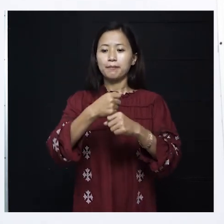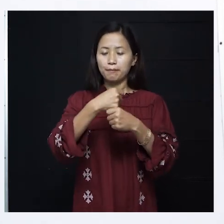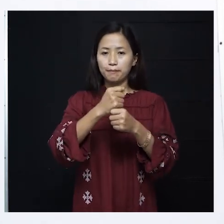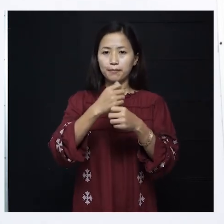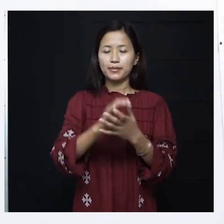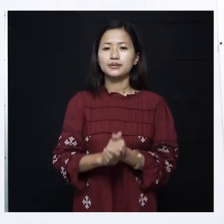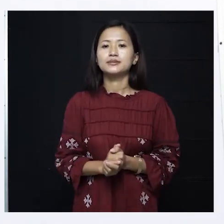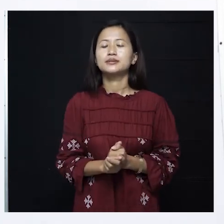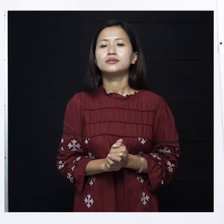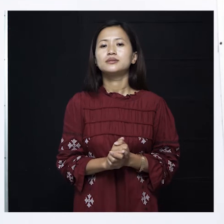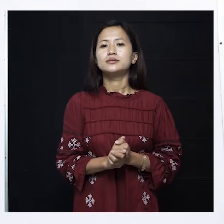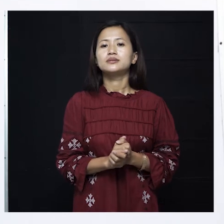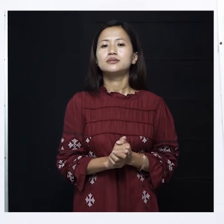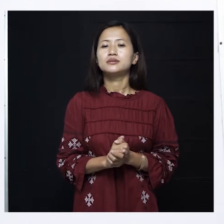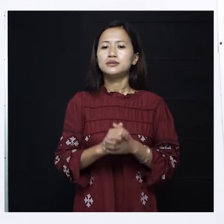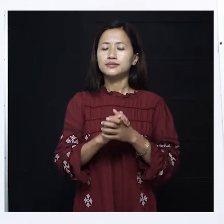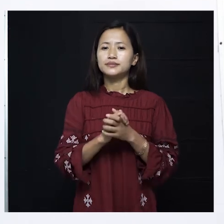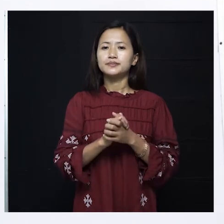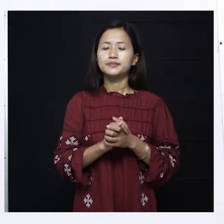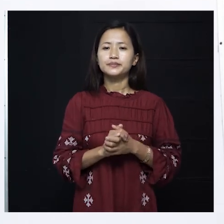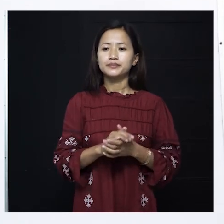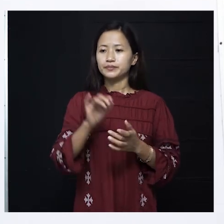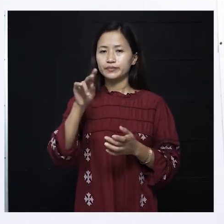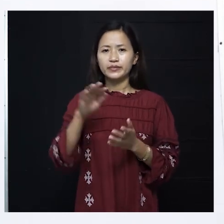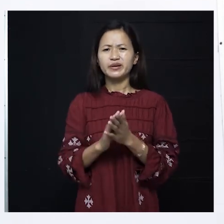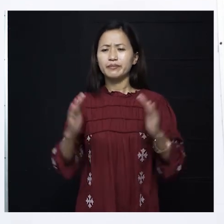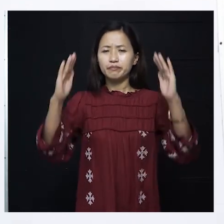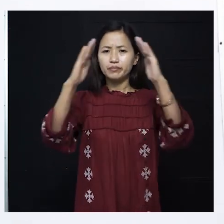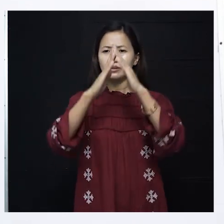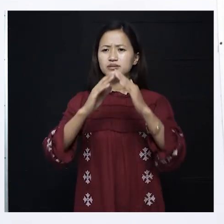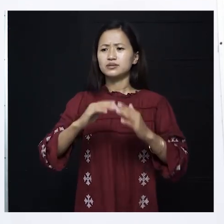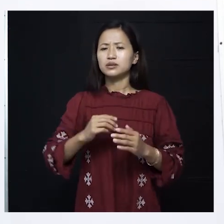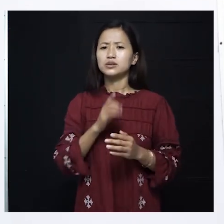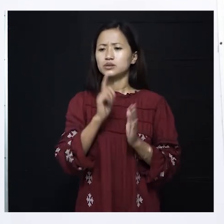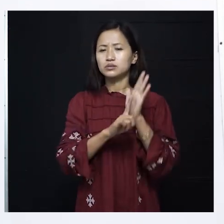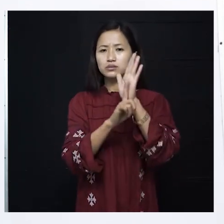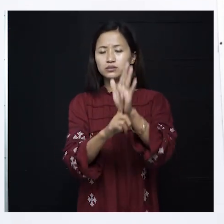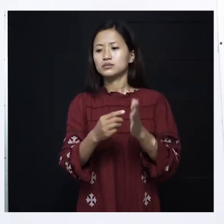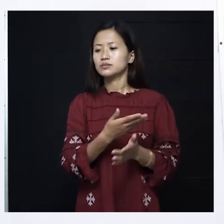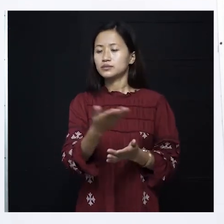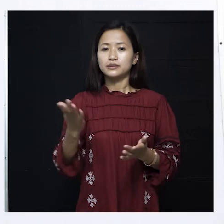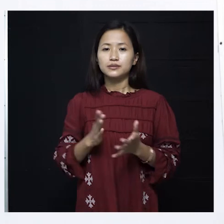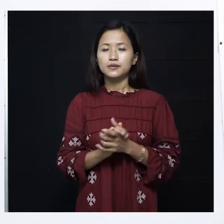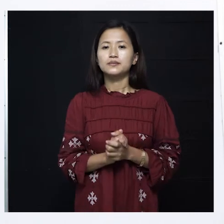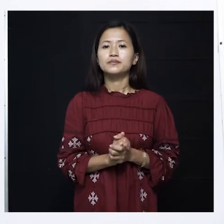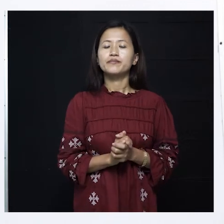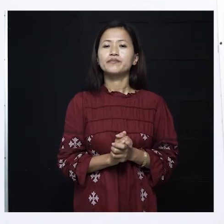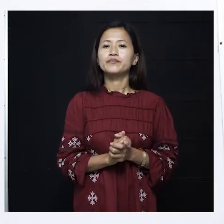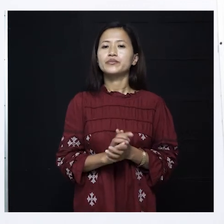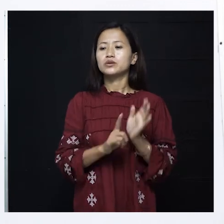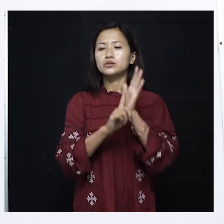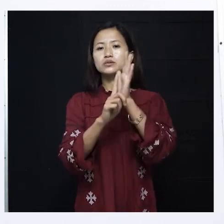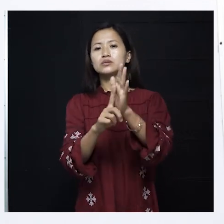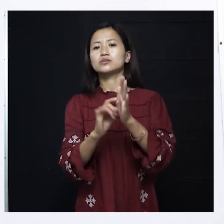us natural and man-made features. That means the mountains, everything will also be shown there, plus they will also be